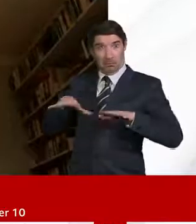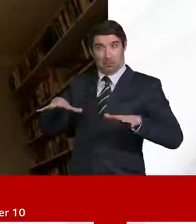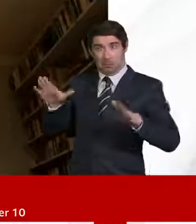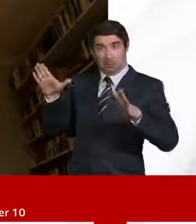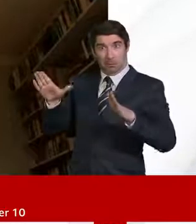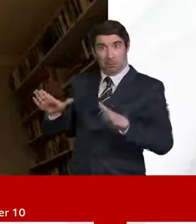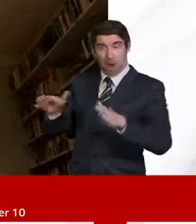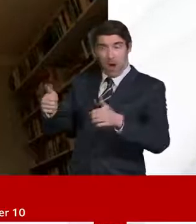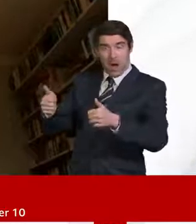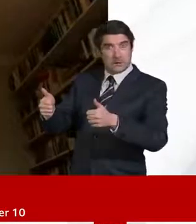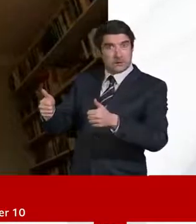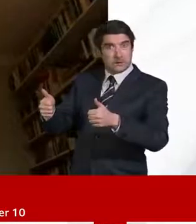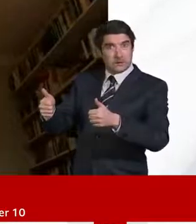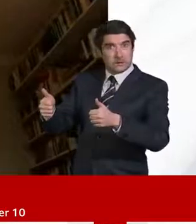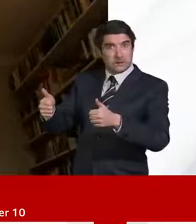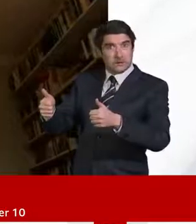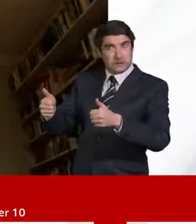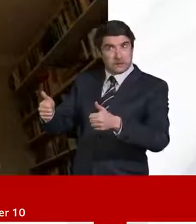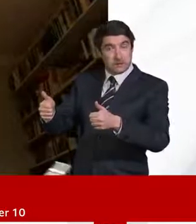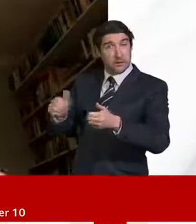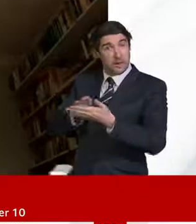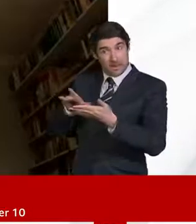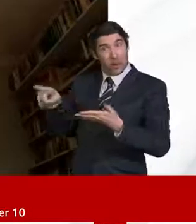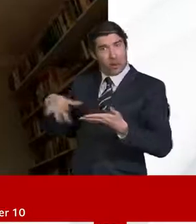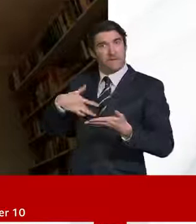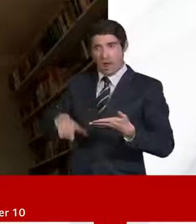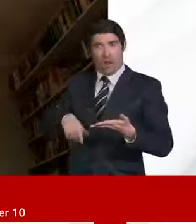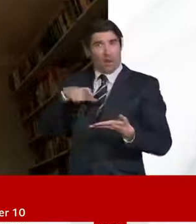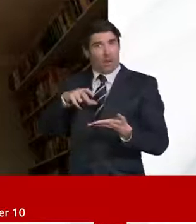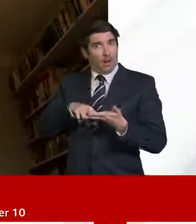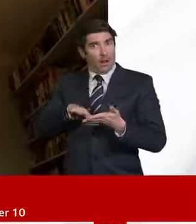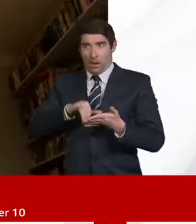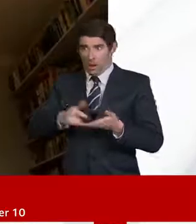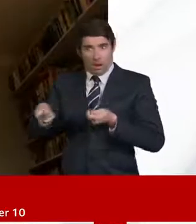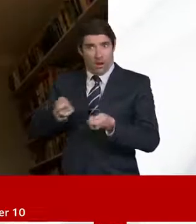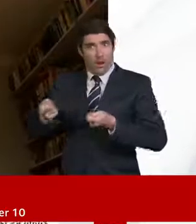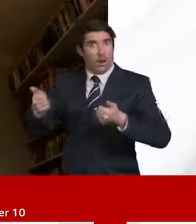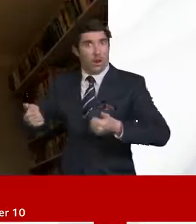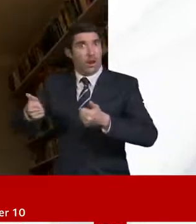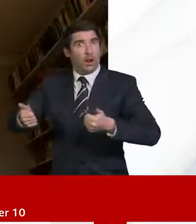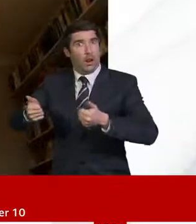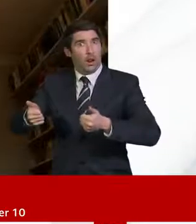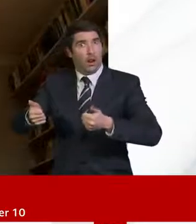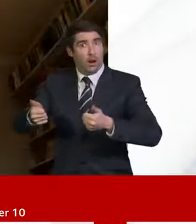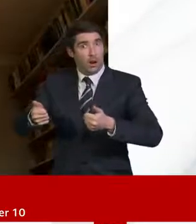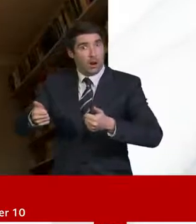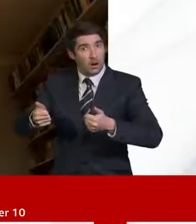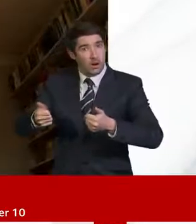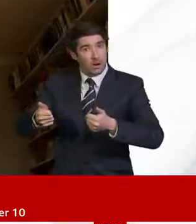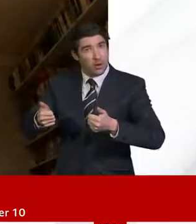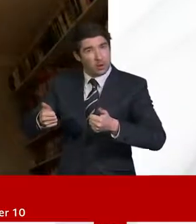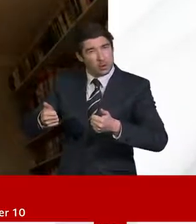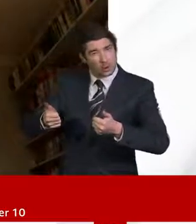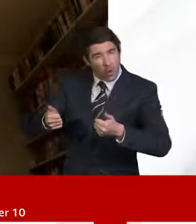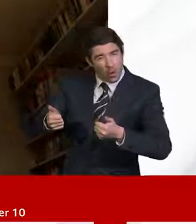confident than you were that the NHS will cope? And could you just give us a sense of the data that gives you that